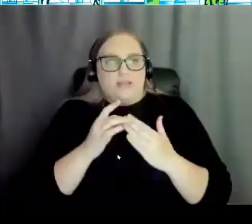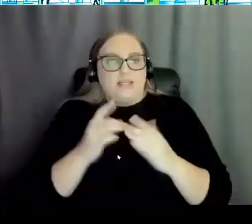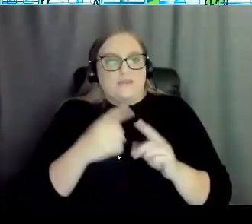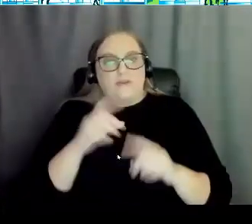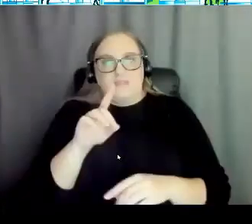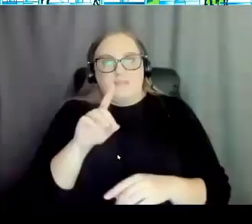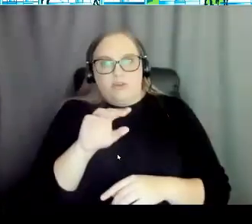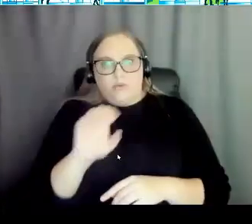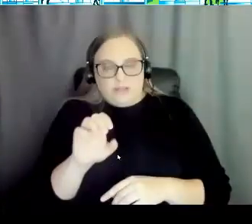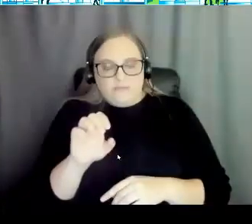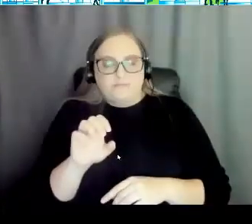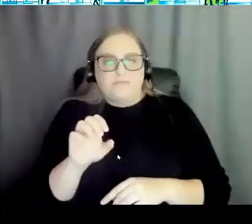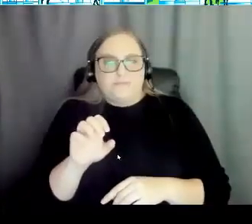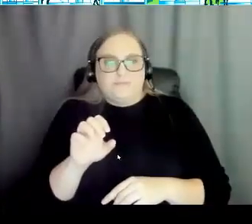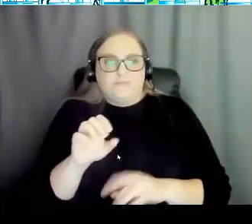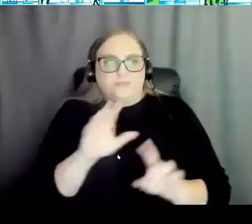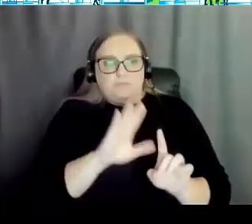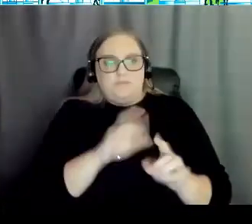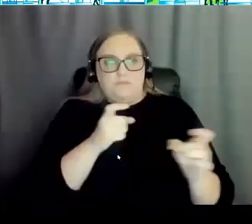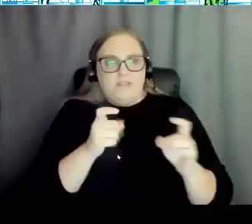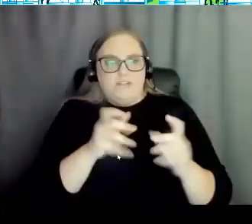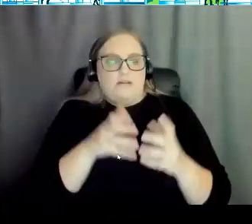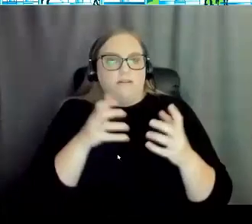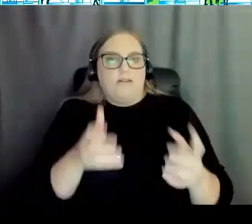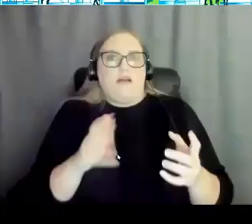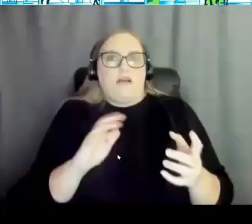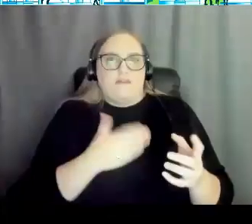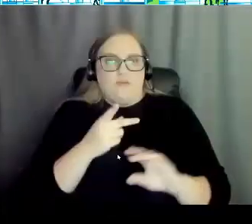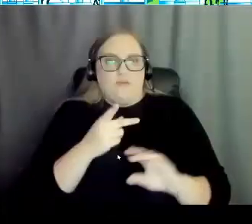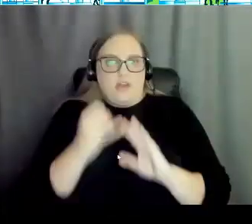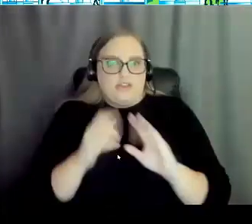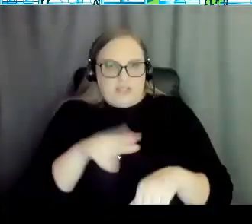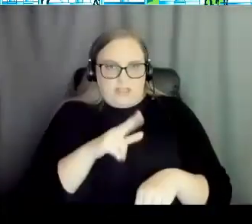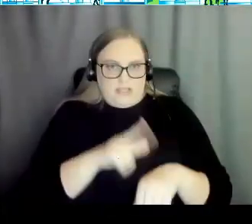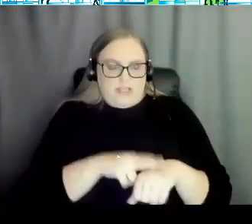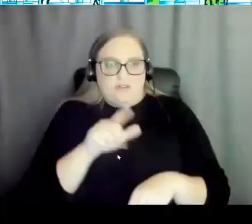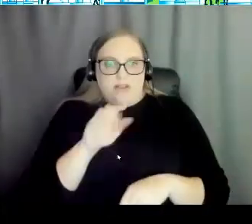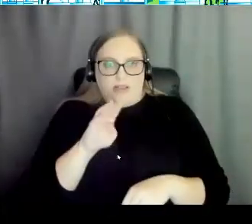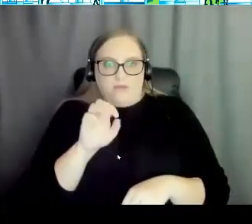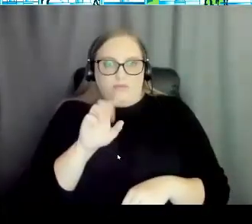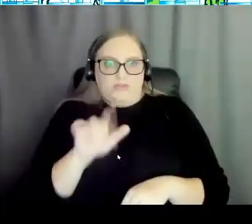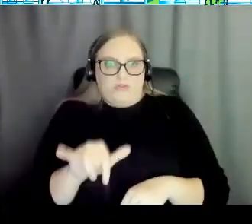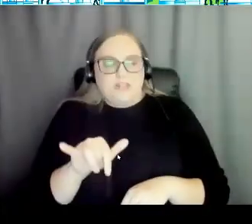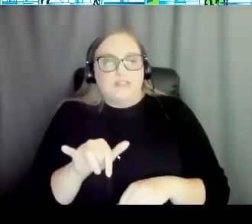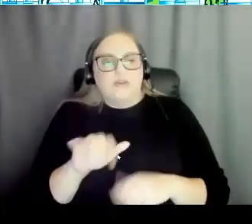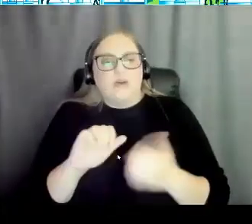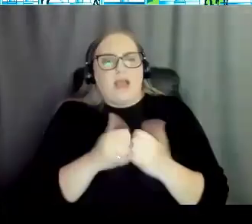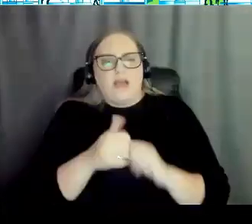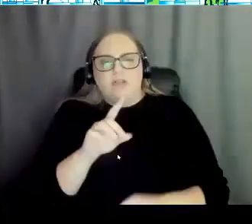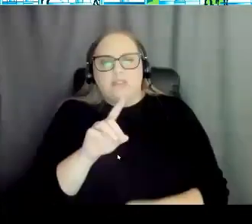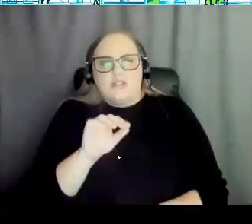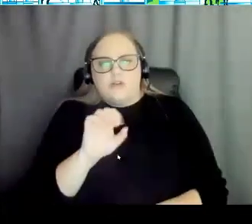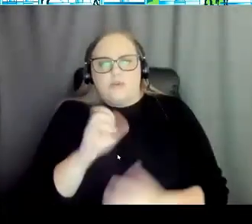Energy, who manages a lot of the projects at the national laboratories about this. So how is DOE integrating